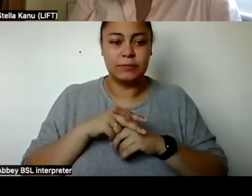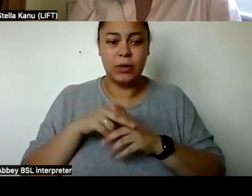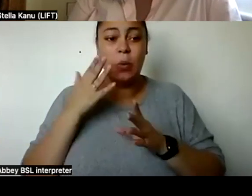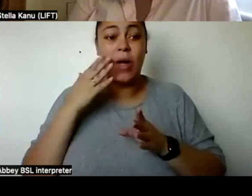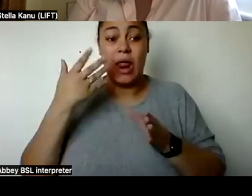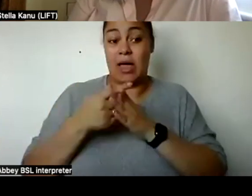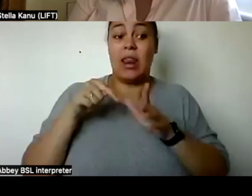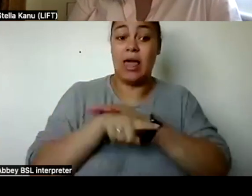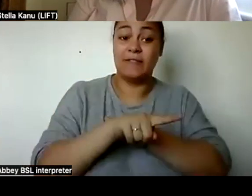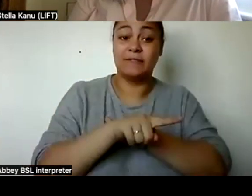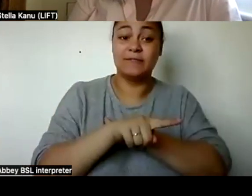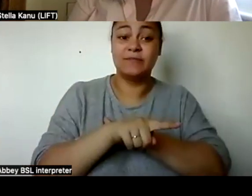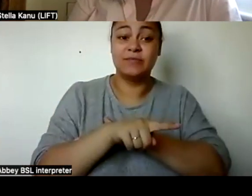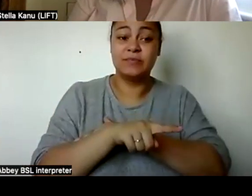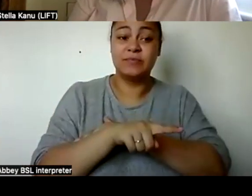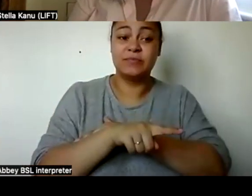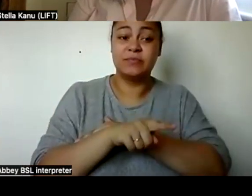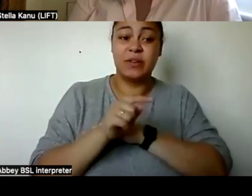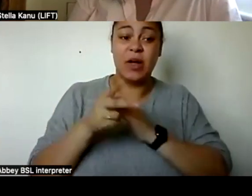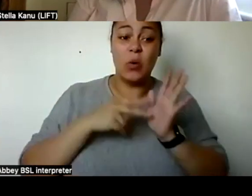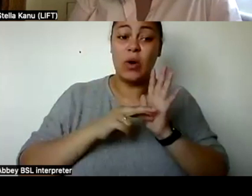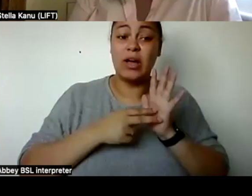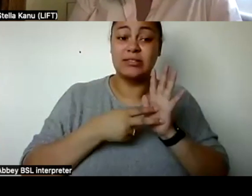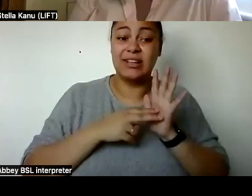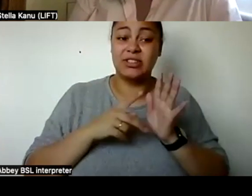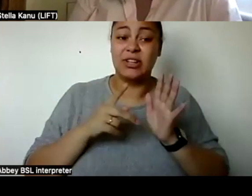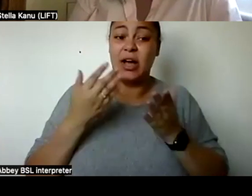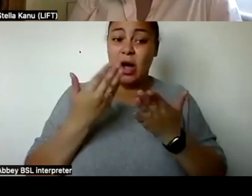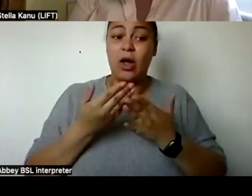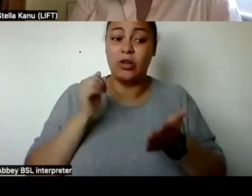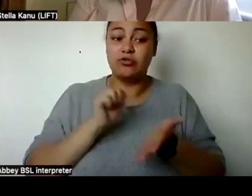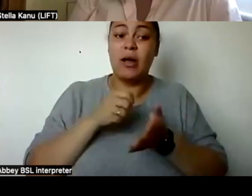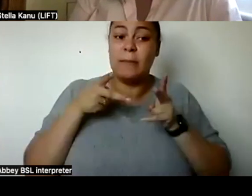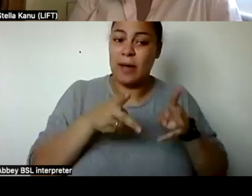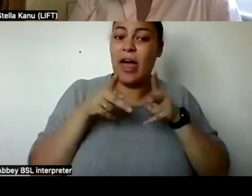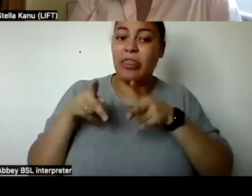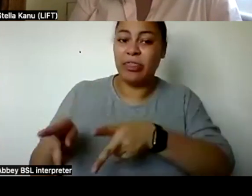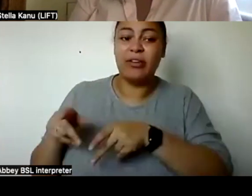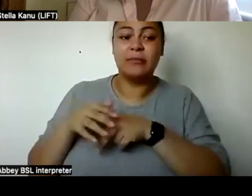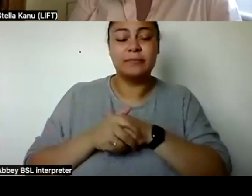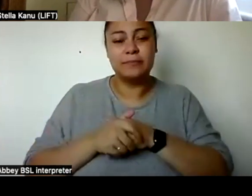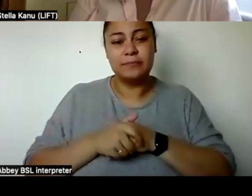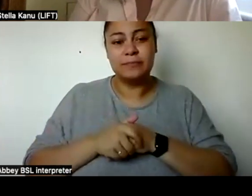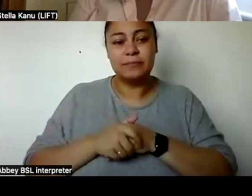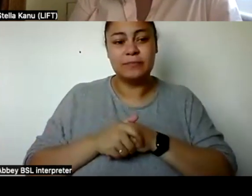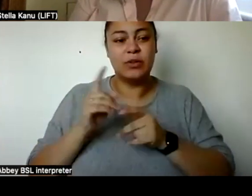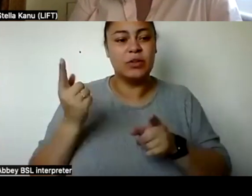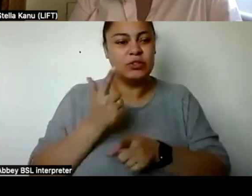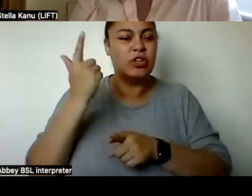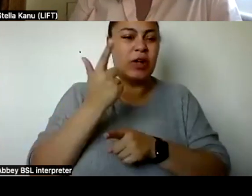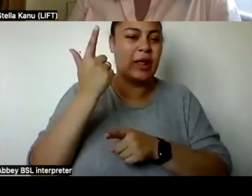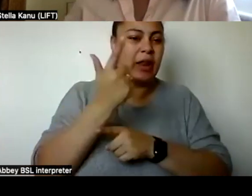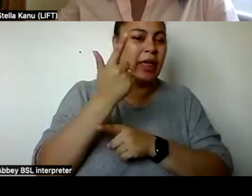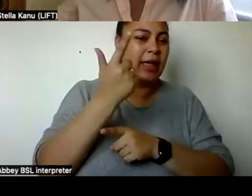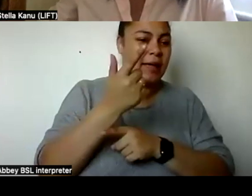to say that the organisation is on that path. It's a journey that will never stop. We always need to change. We always need to